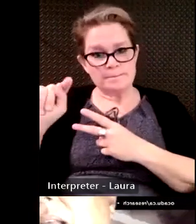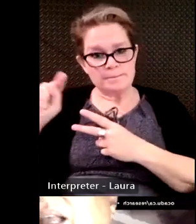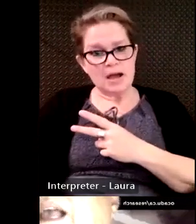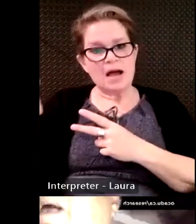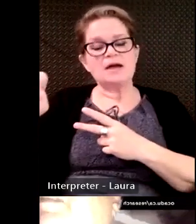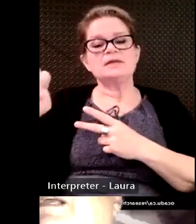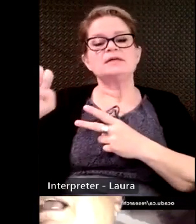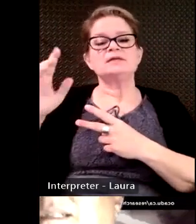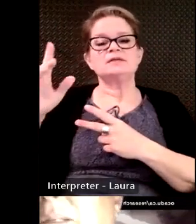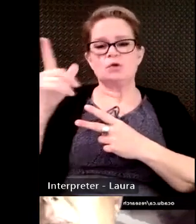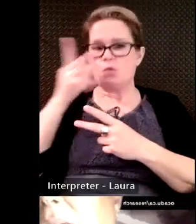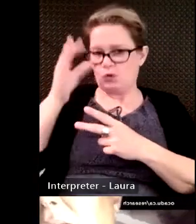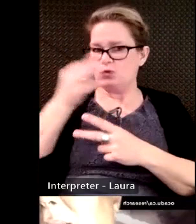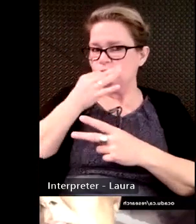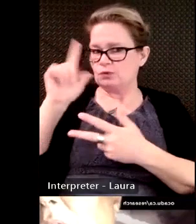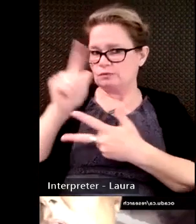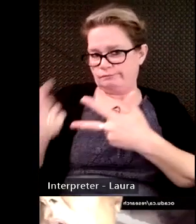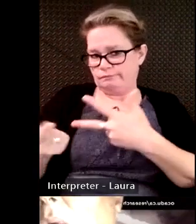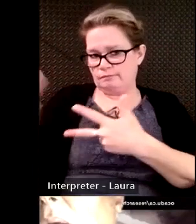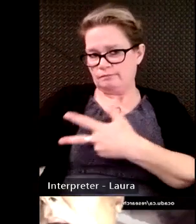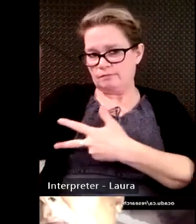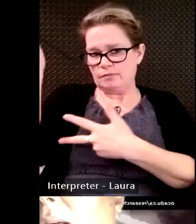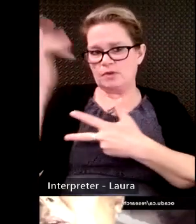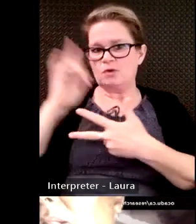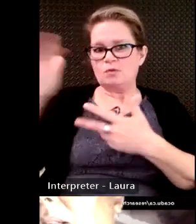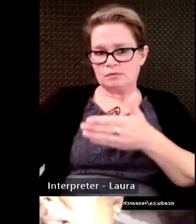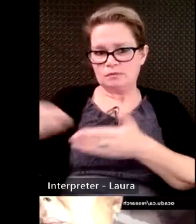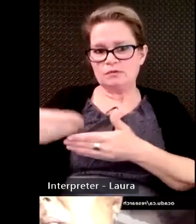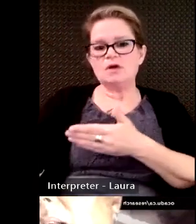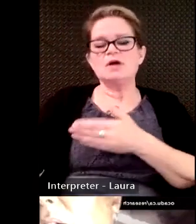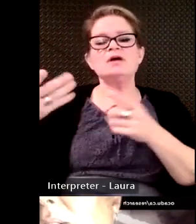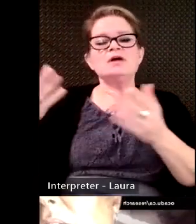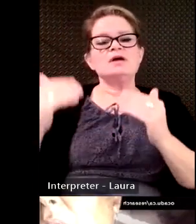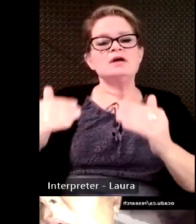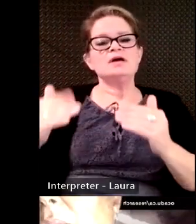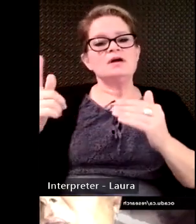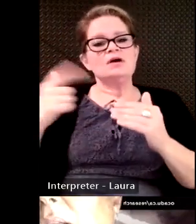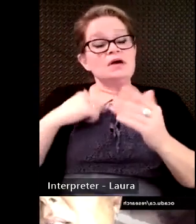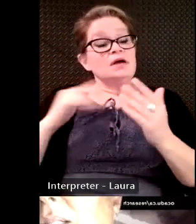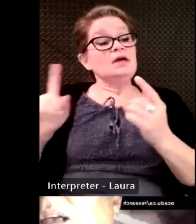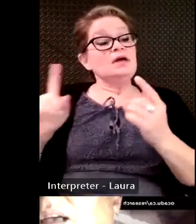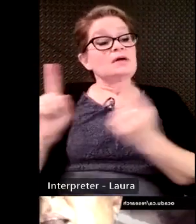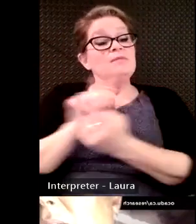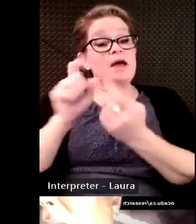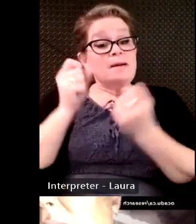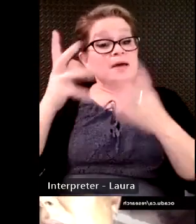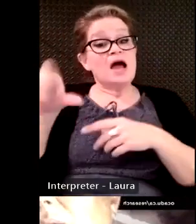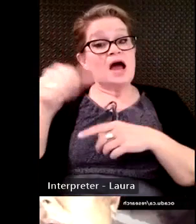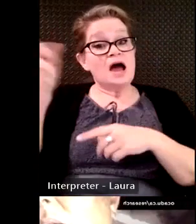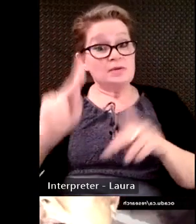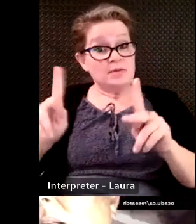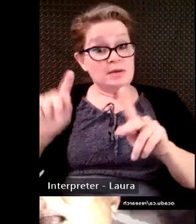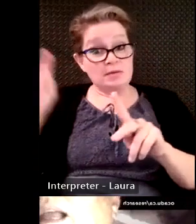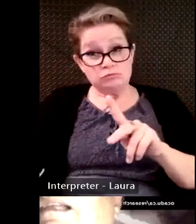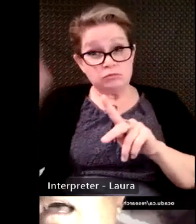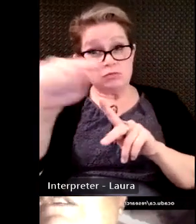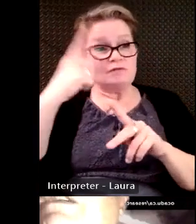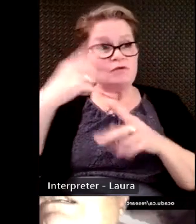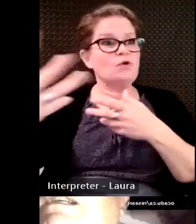Derby, and we began to meet. We met with others in the disability arts community, both inside and outside of